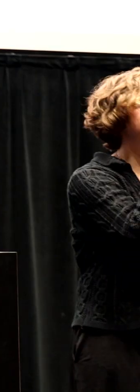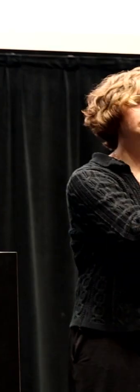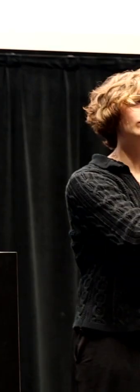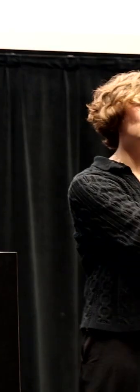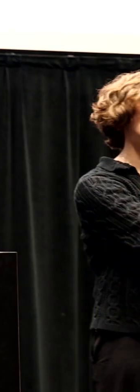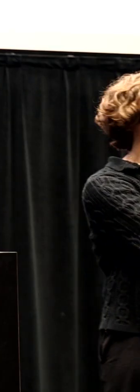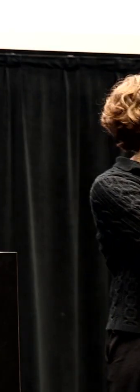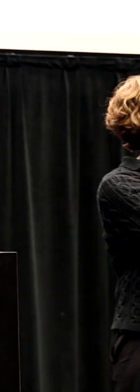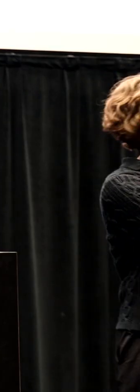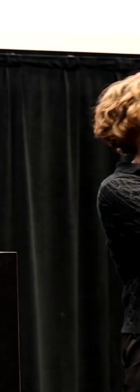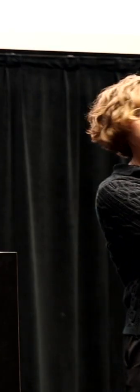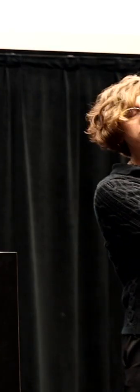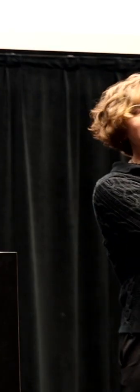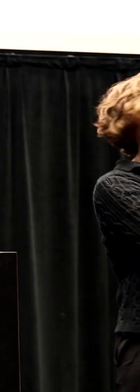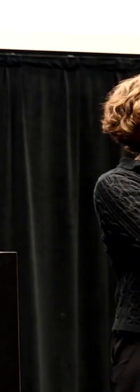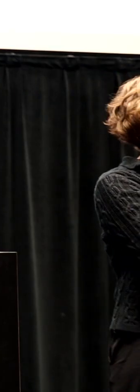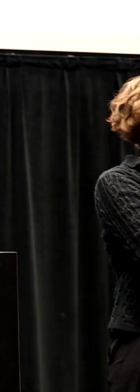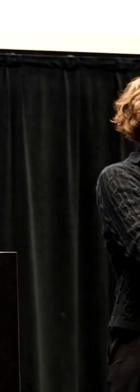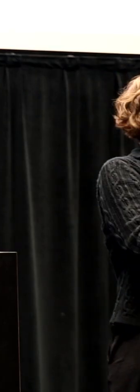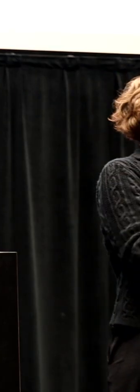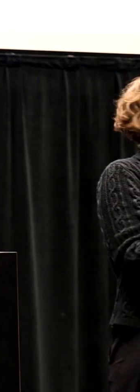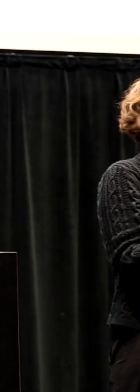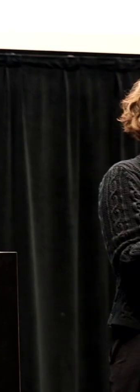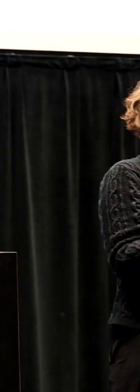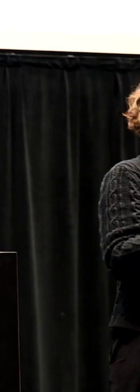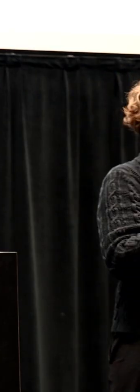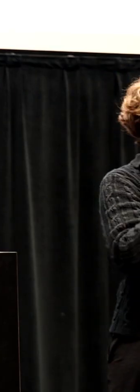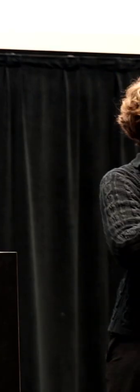just makes the program work. So.